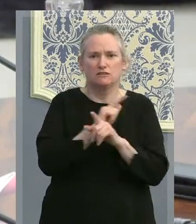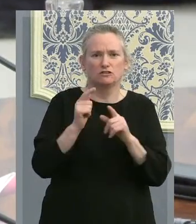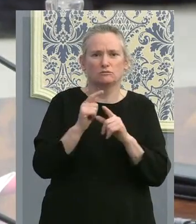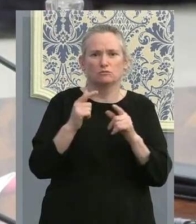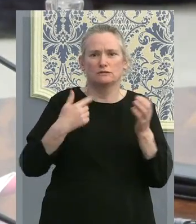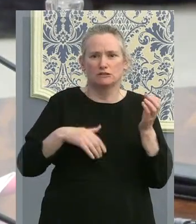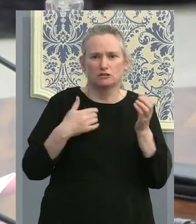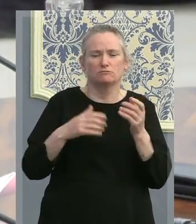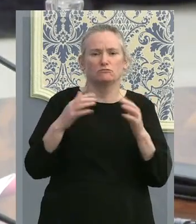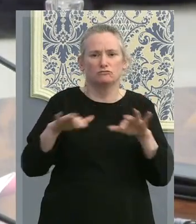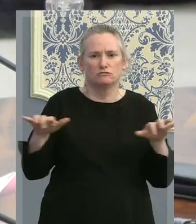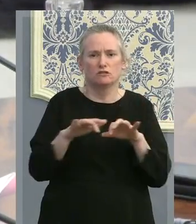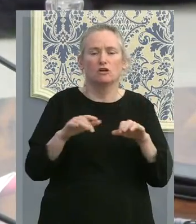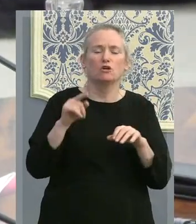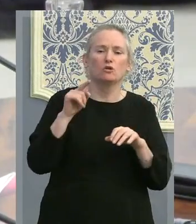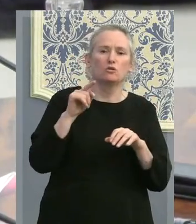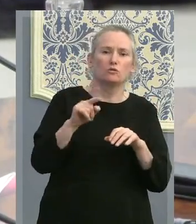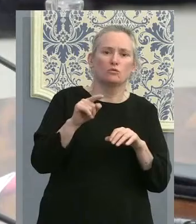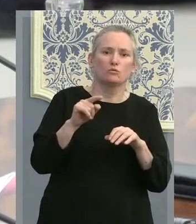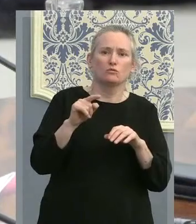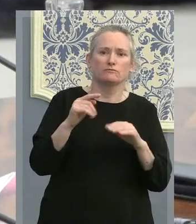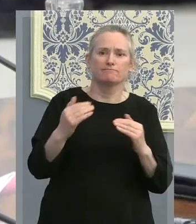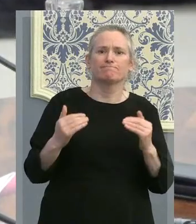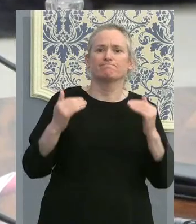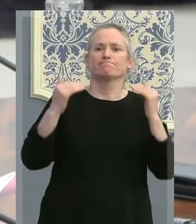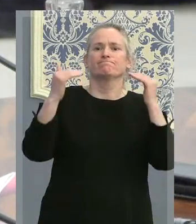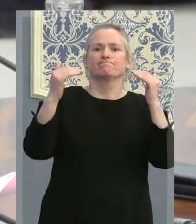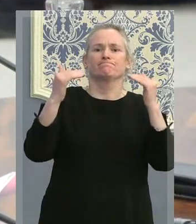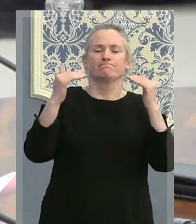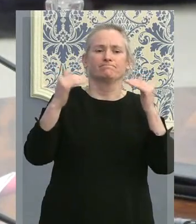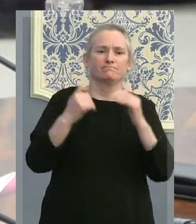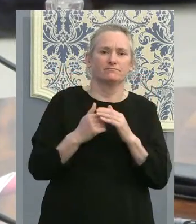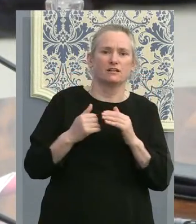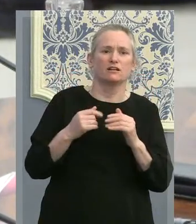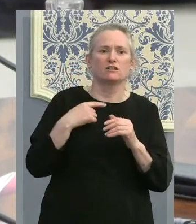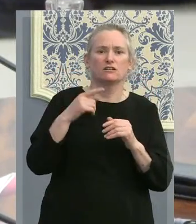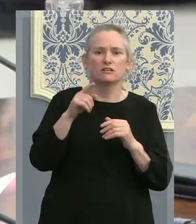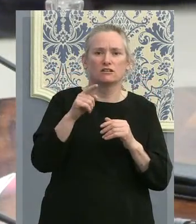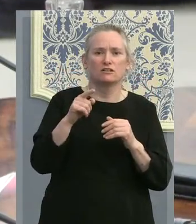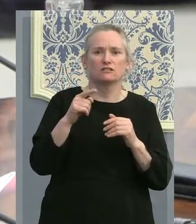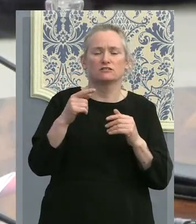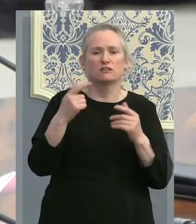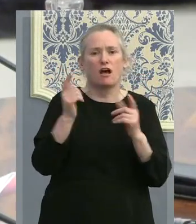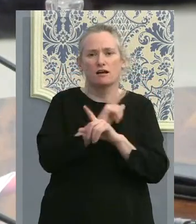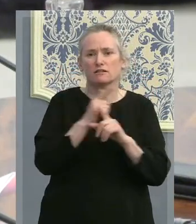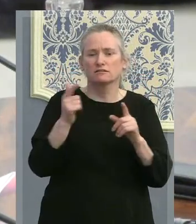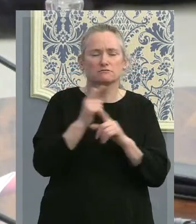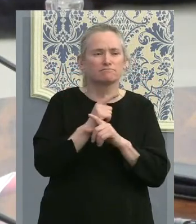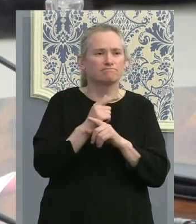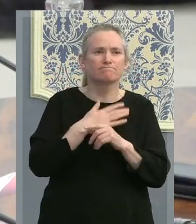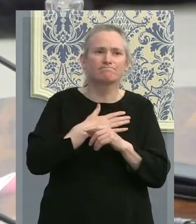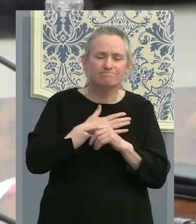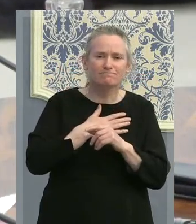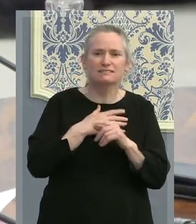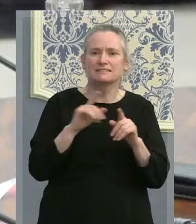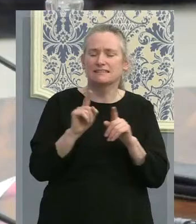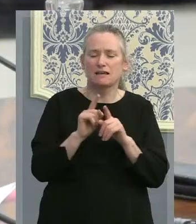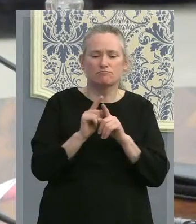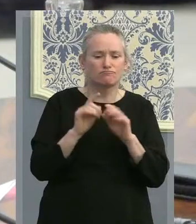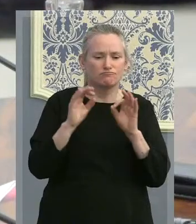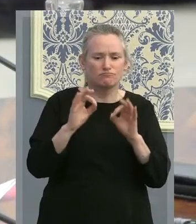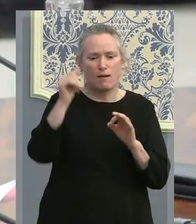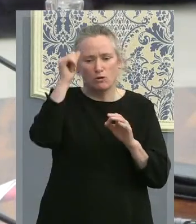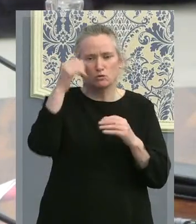musicians. Gilbert, you are ranked very high among those. Your catalogue of fantastic songs are as enjoyable today as they